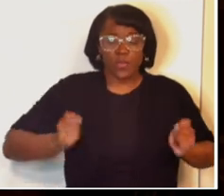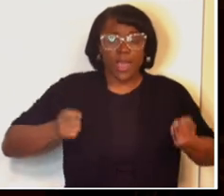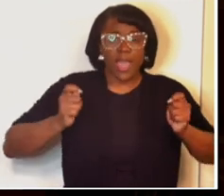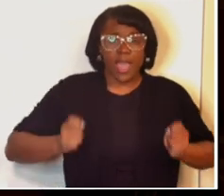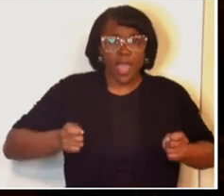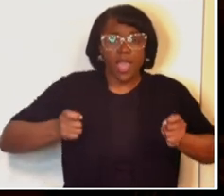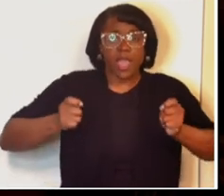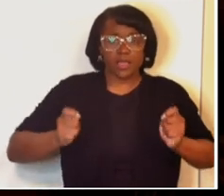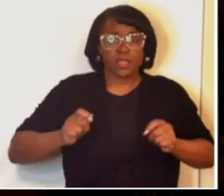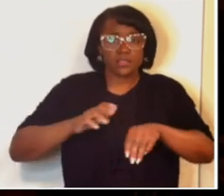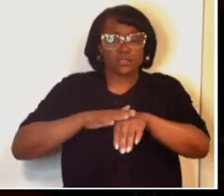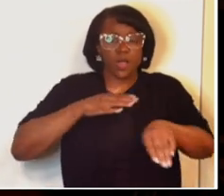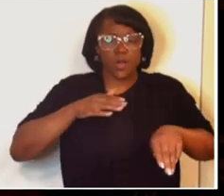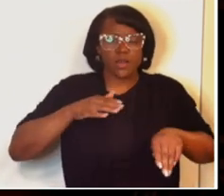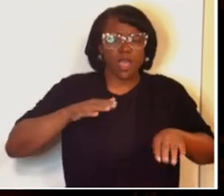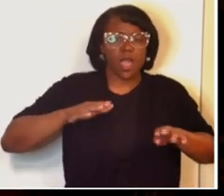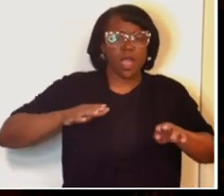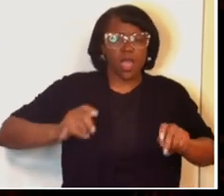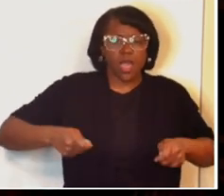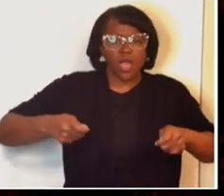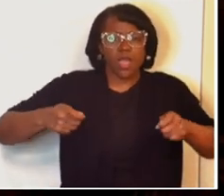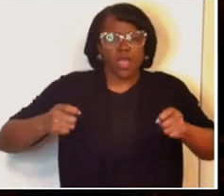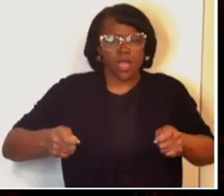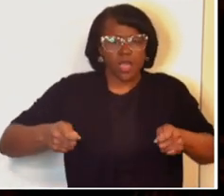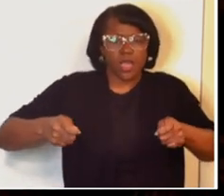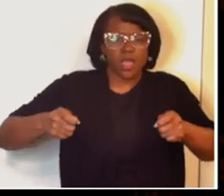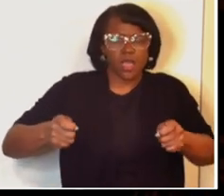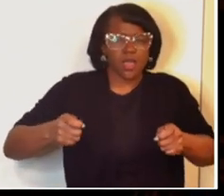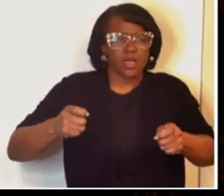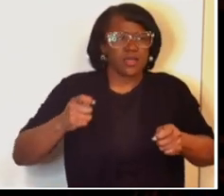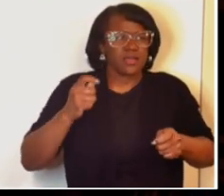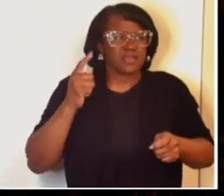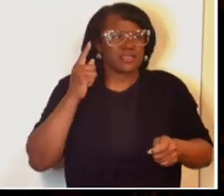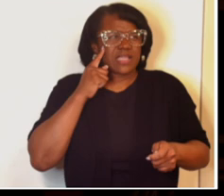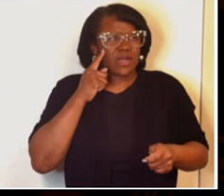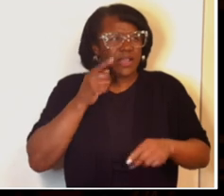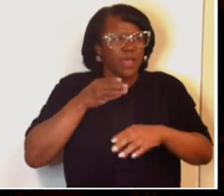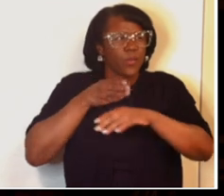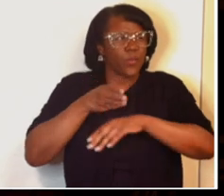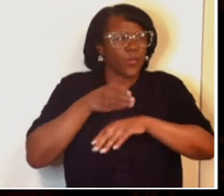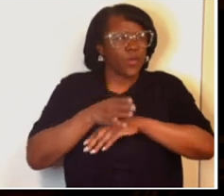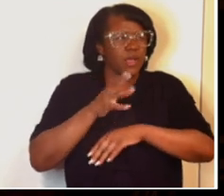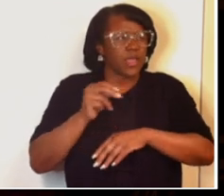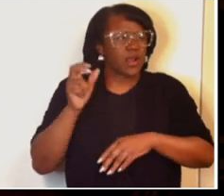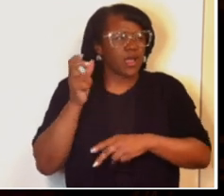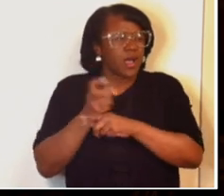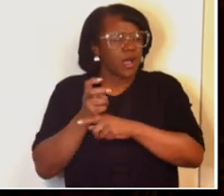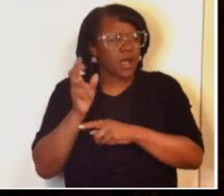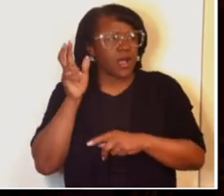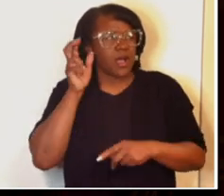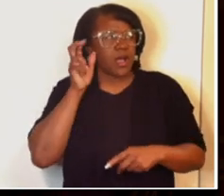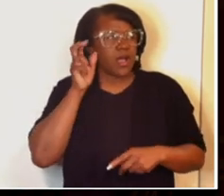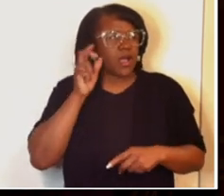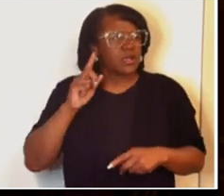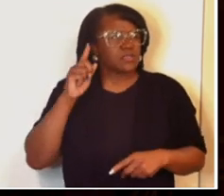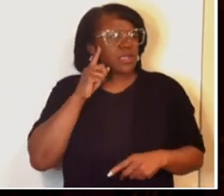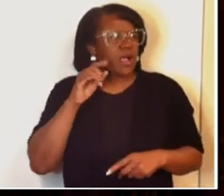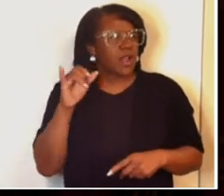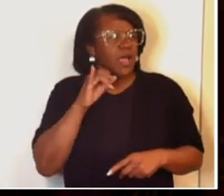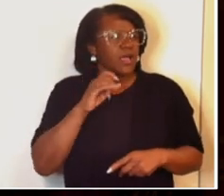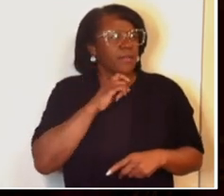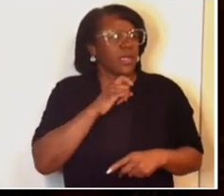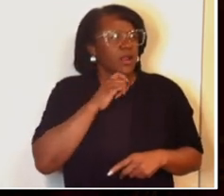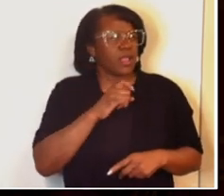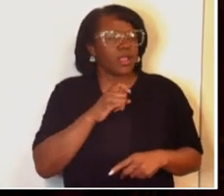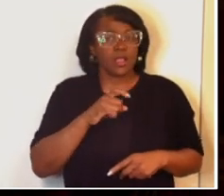and another stop. Something sounded wooden and hard, then sounded strained and metal. "We have to pull you